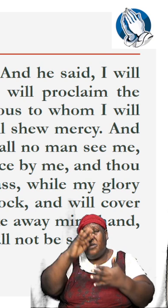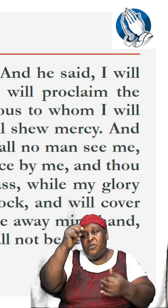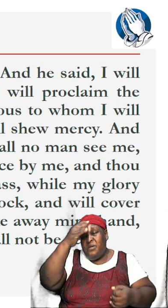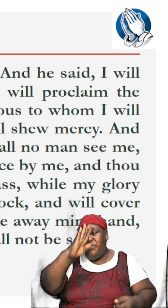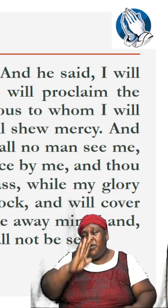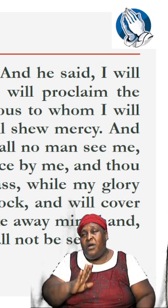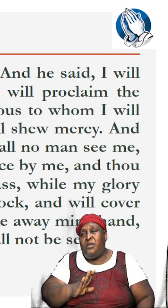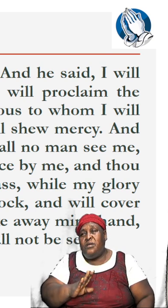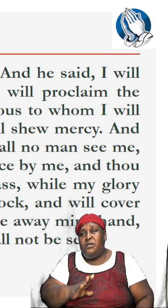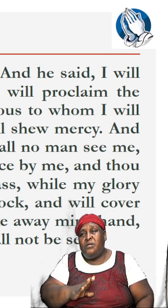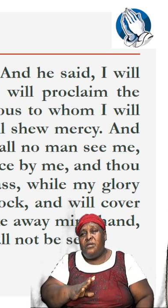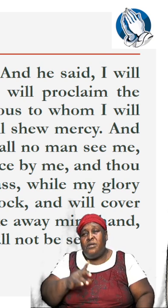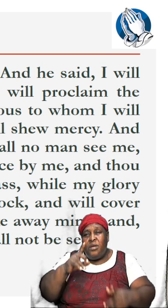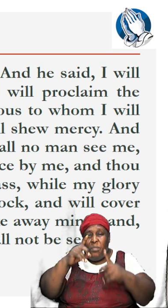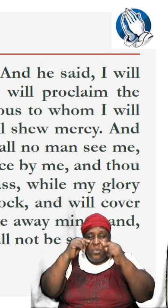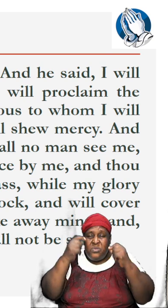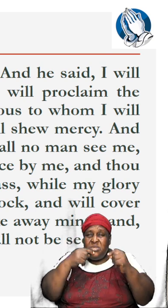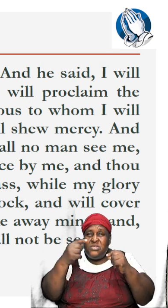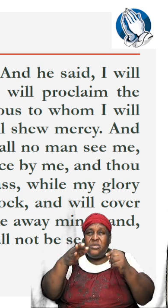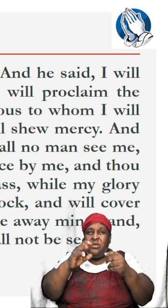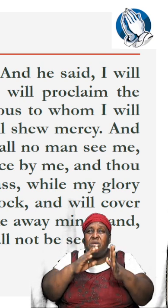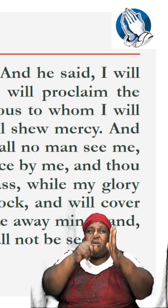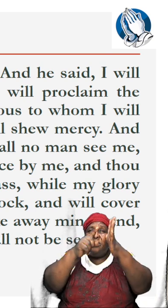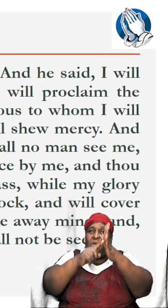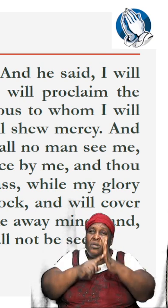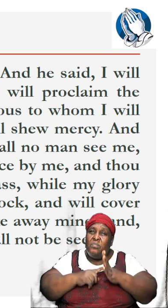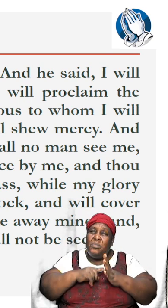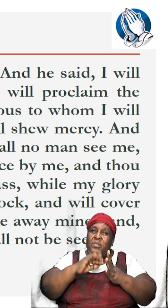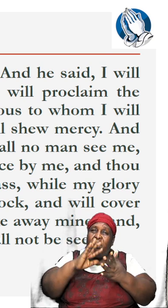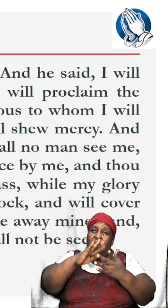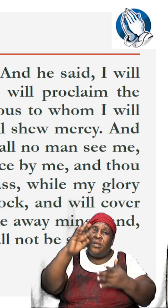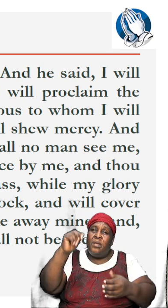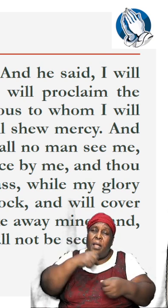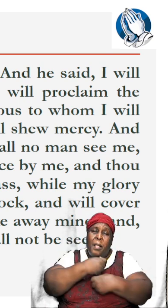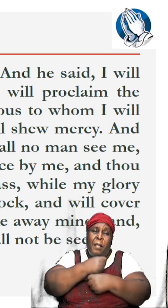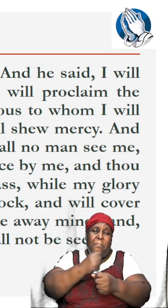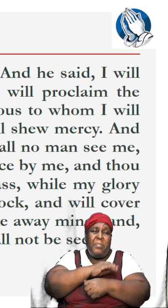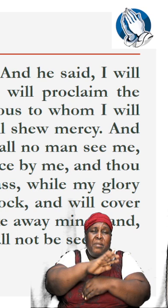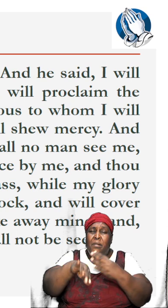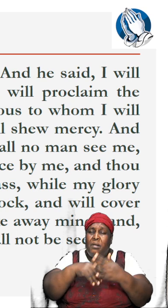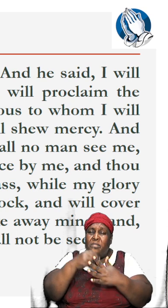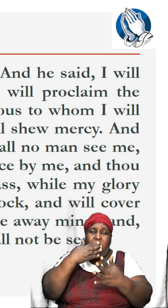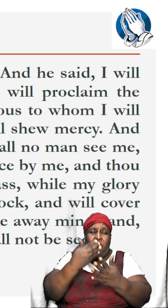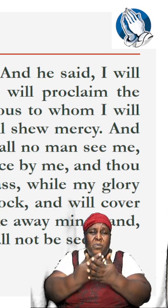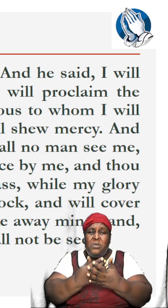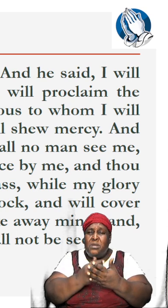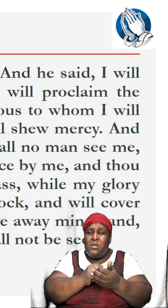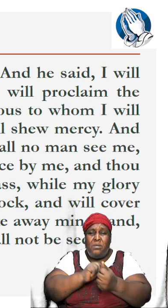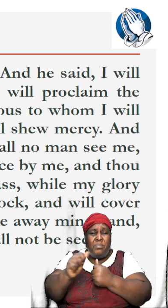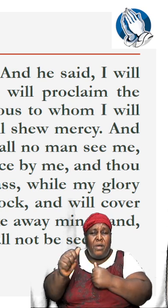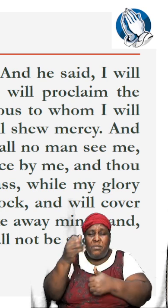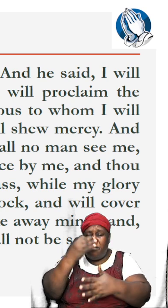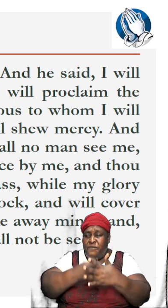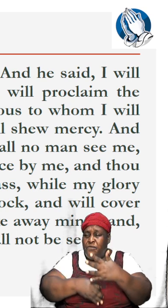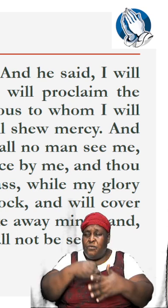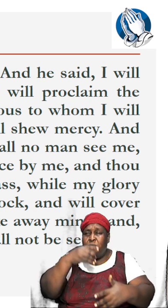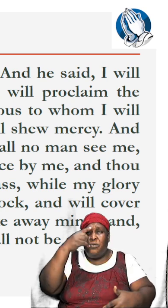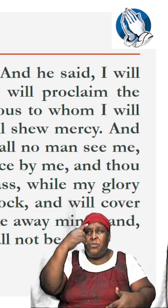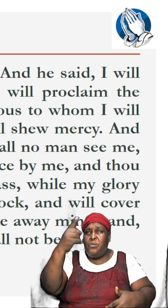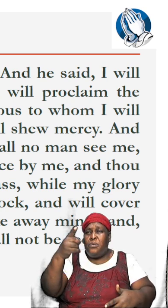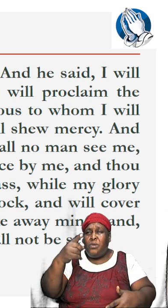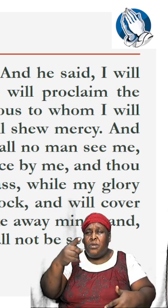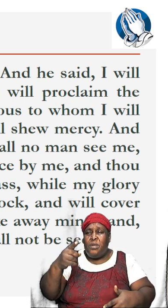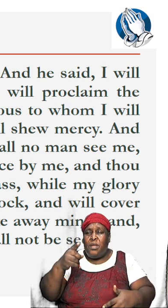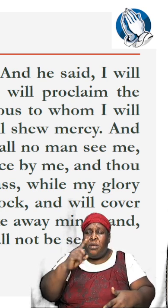And say, show me thy glory. And he said, I will make all thy goodness pass before thee. And I will proclaim the name of the